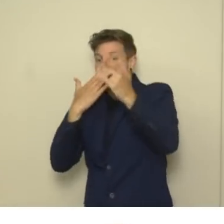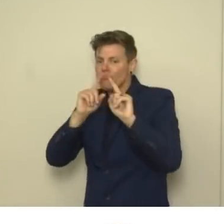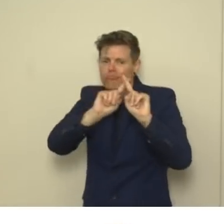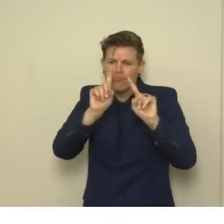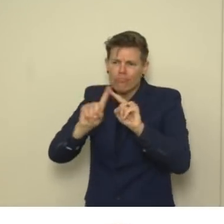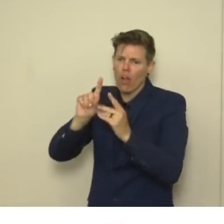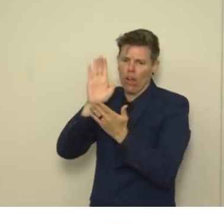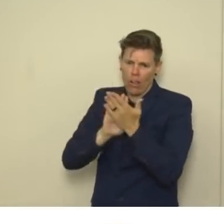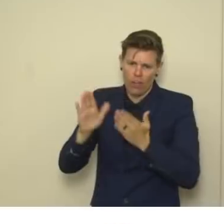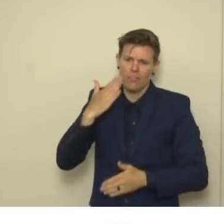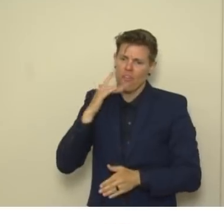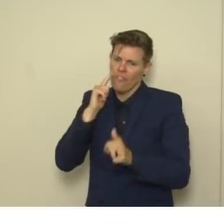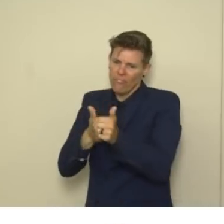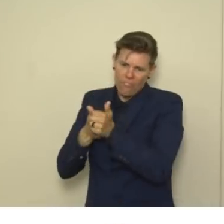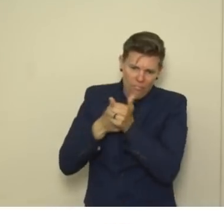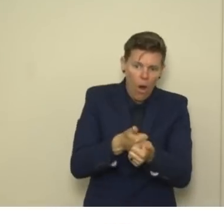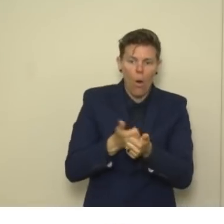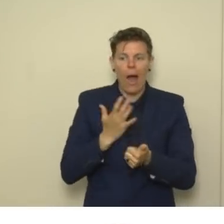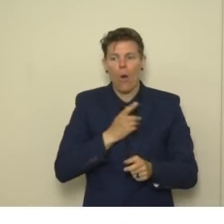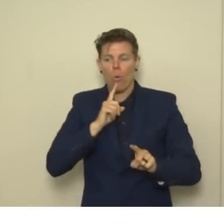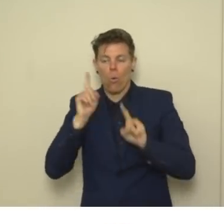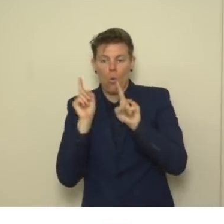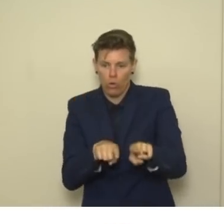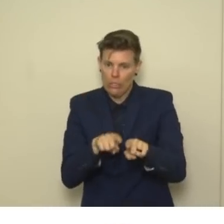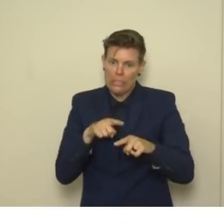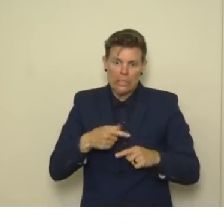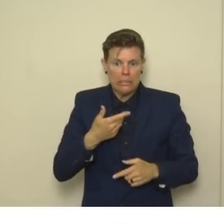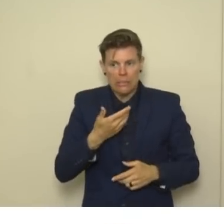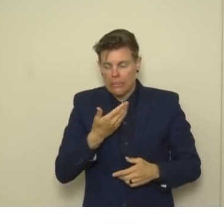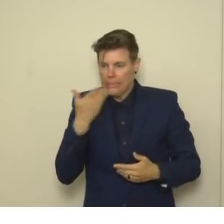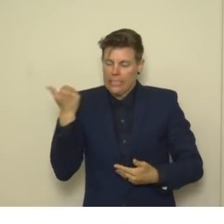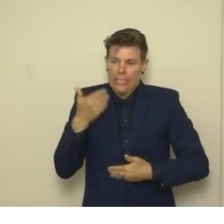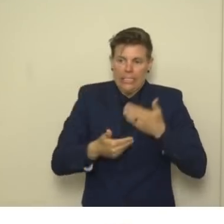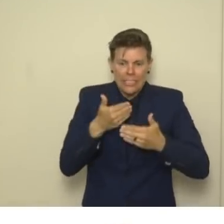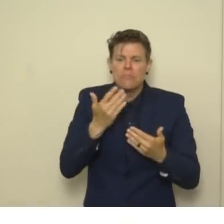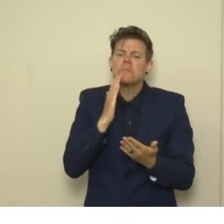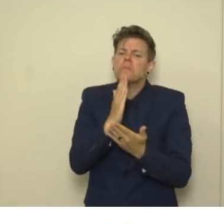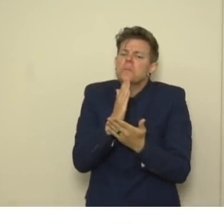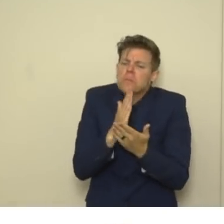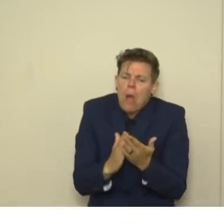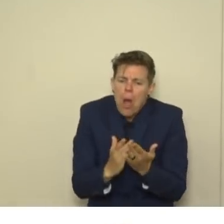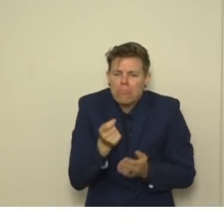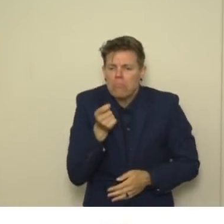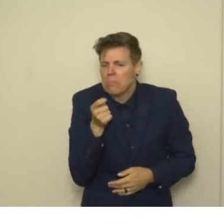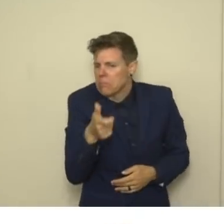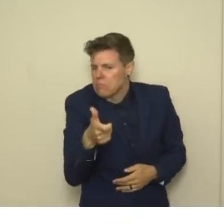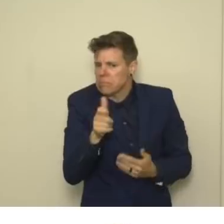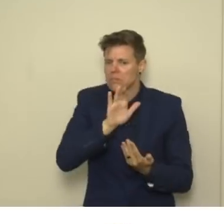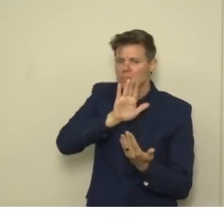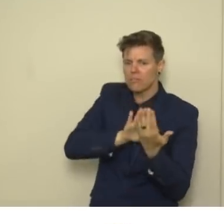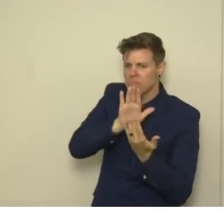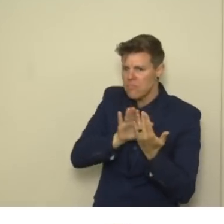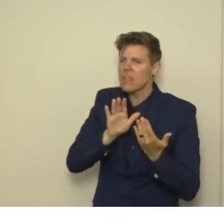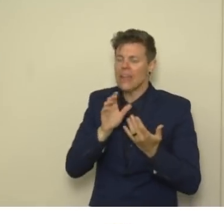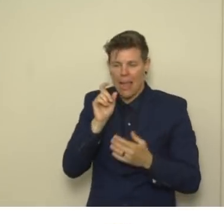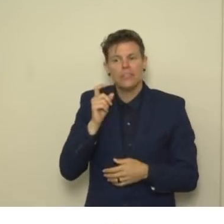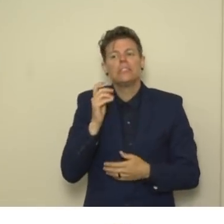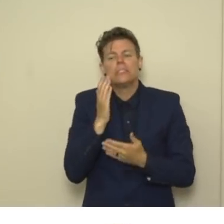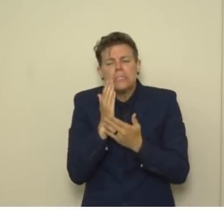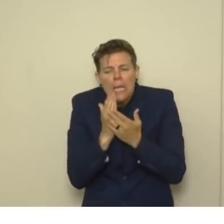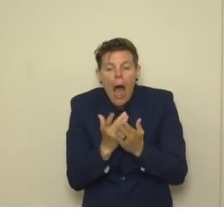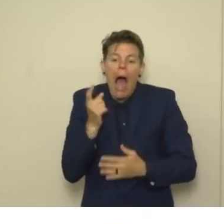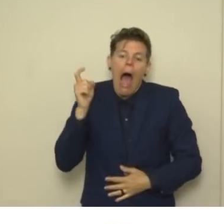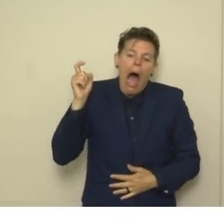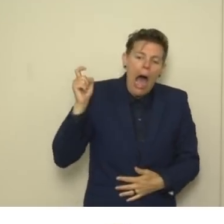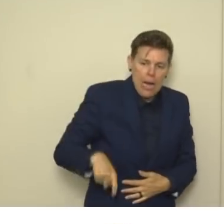guidance and orders to their highest degree. They do have some in-person, in-classroom settings that they have to meet, and they'll be meeting all